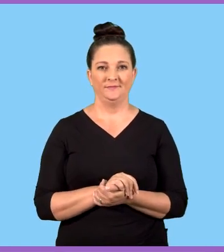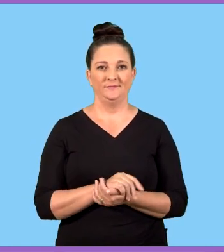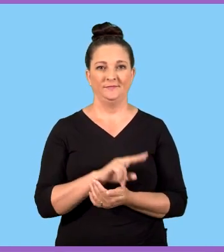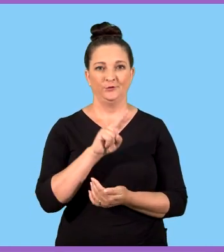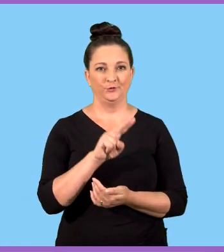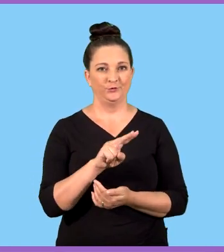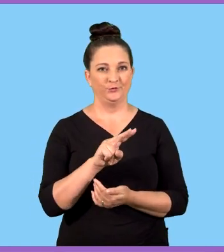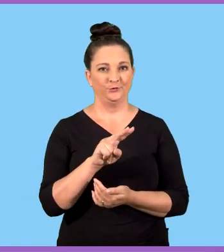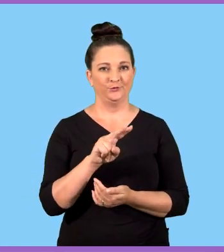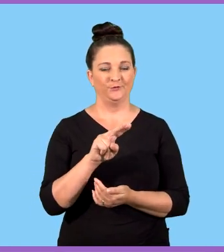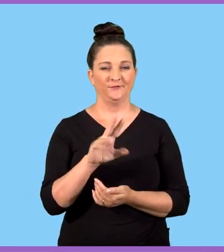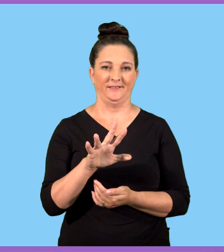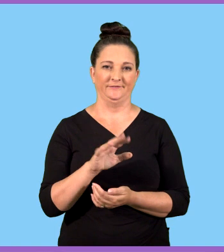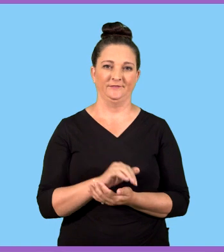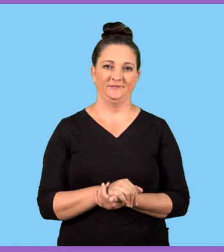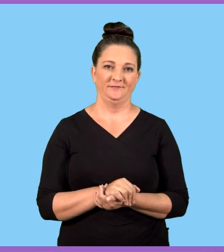24,